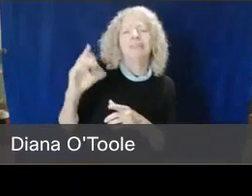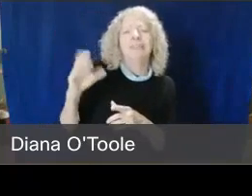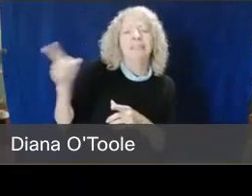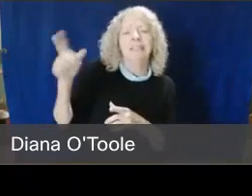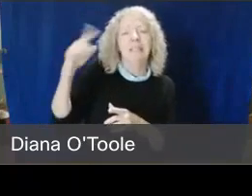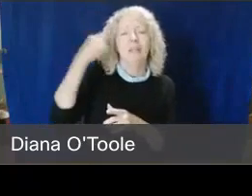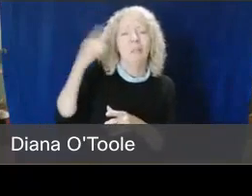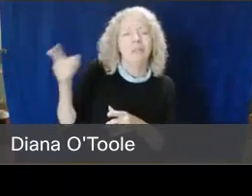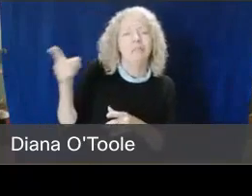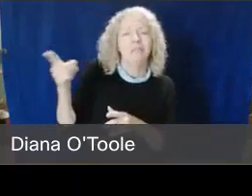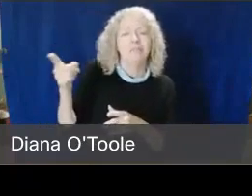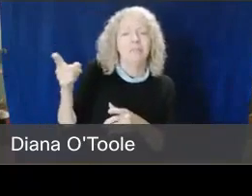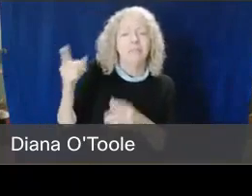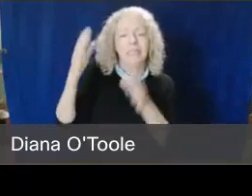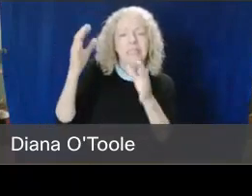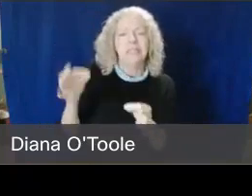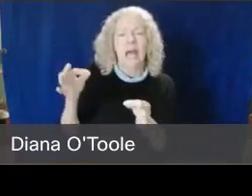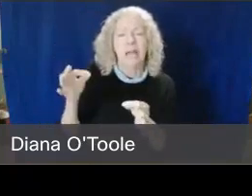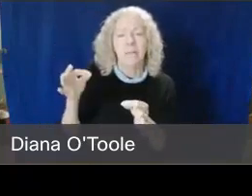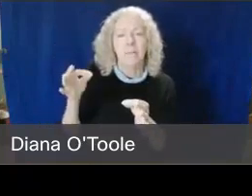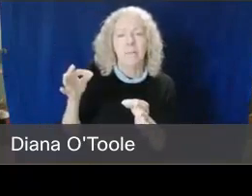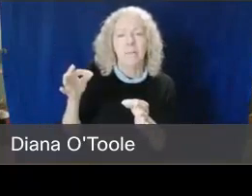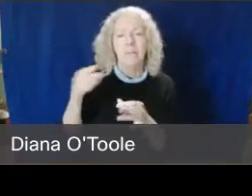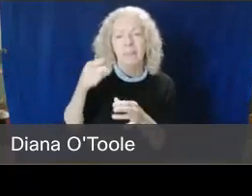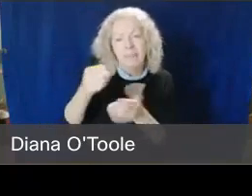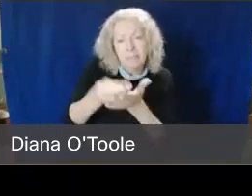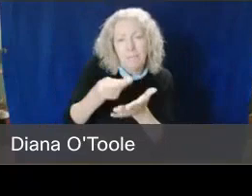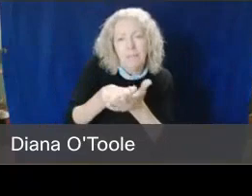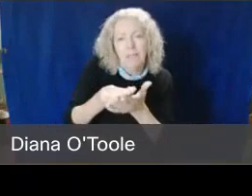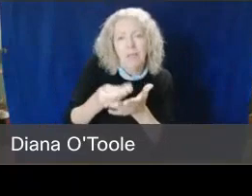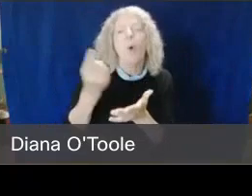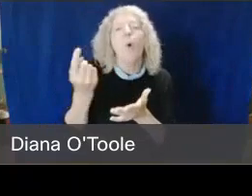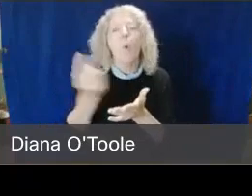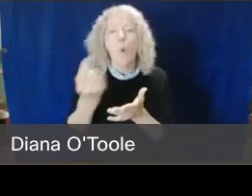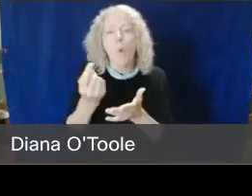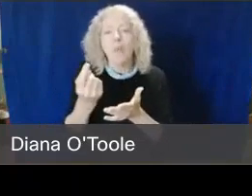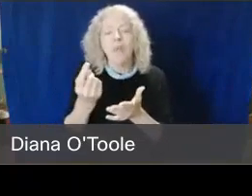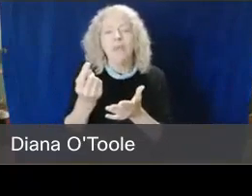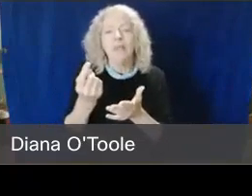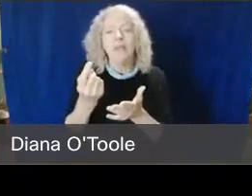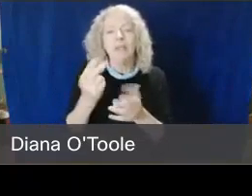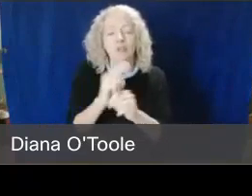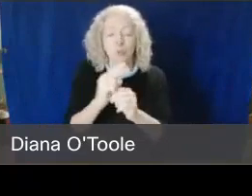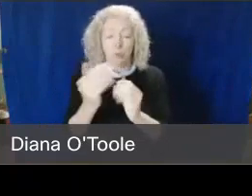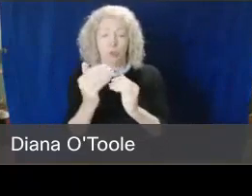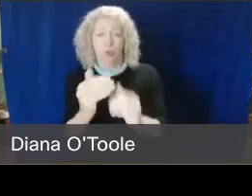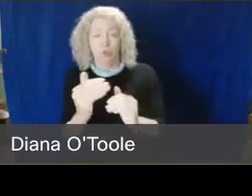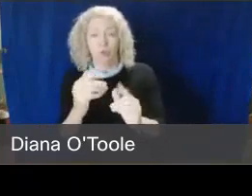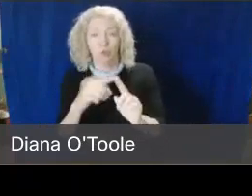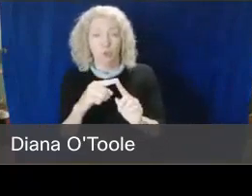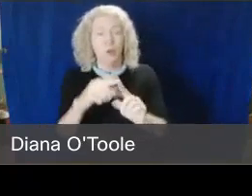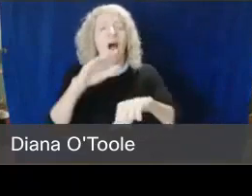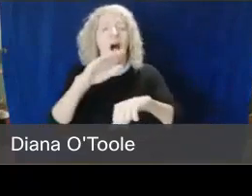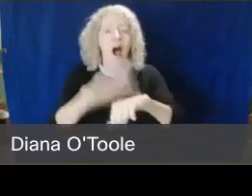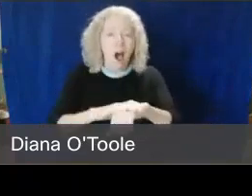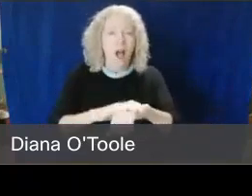these funds could only be used to support students who were on campus students on March